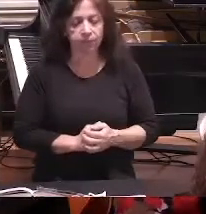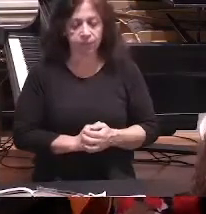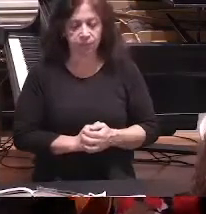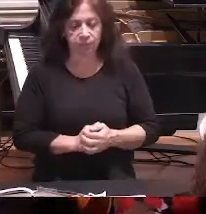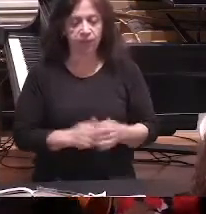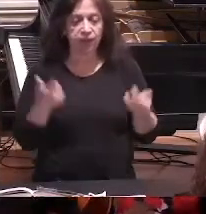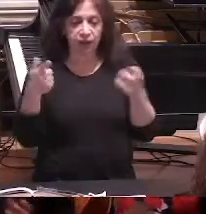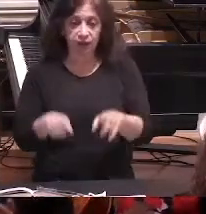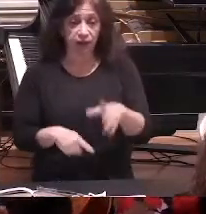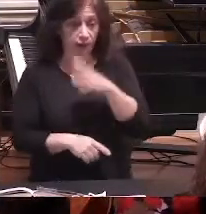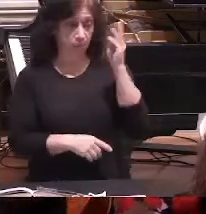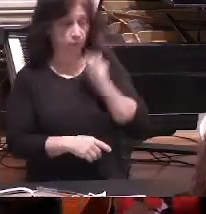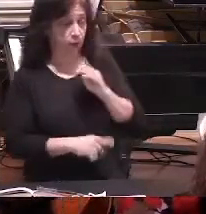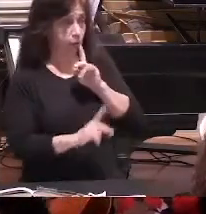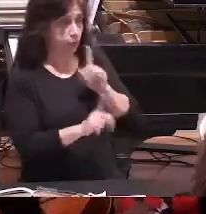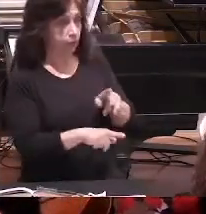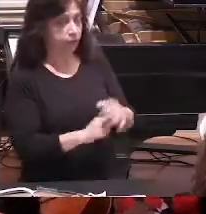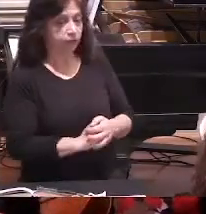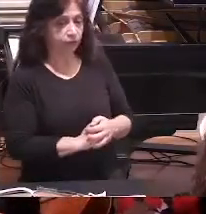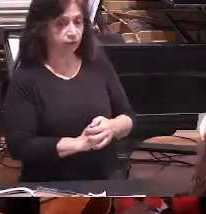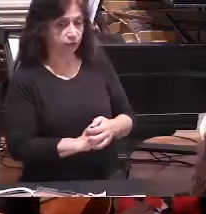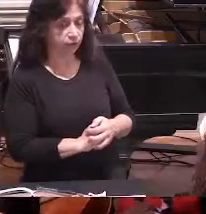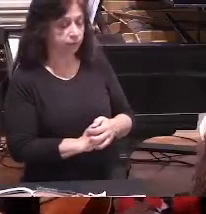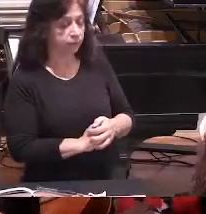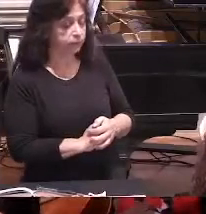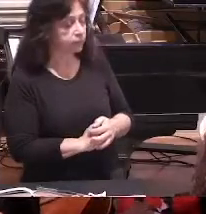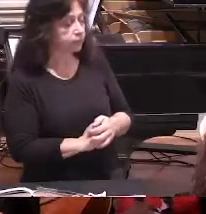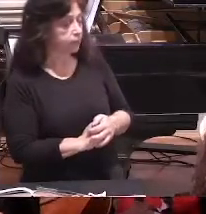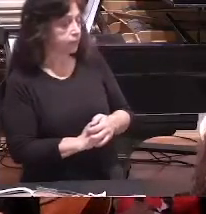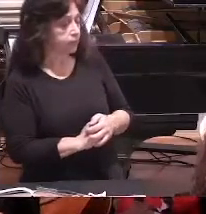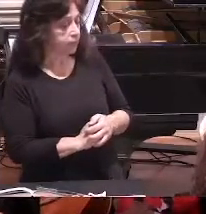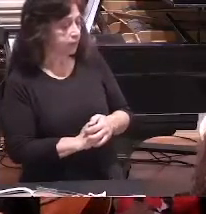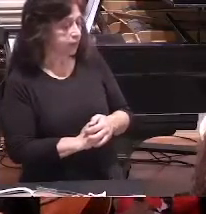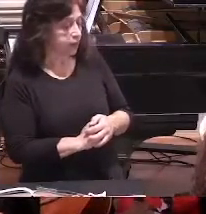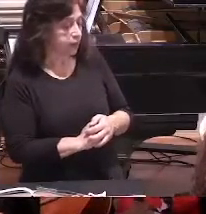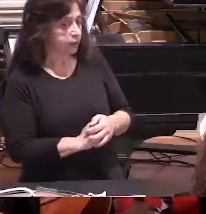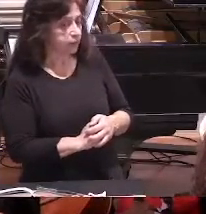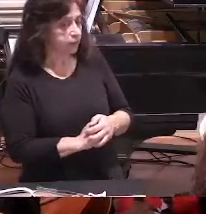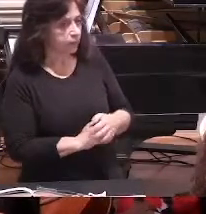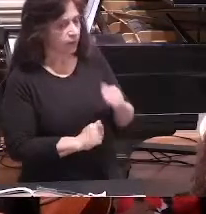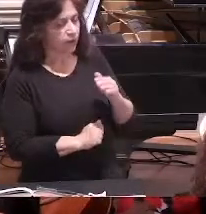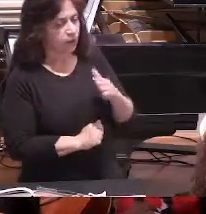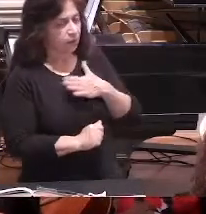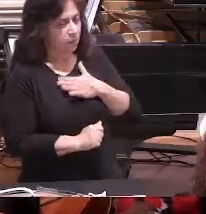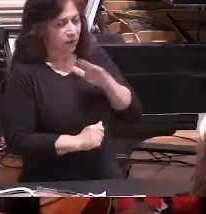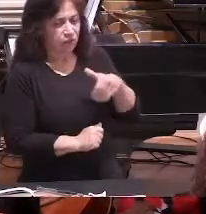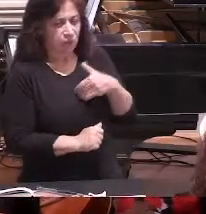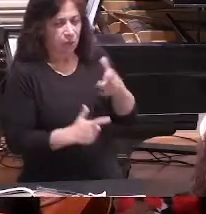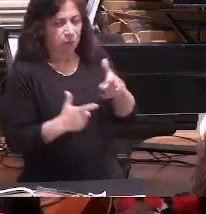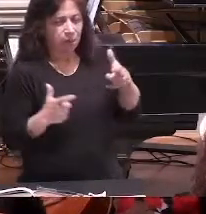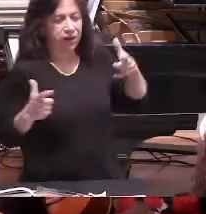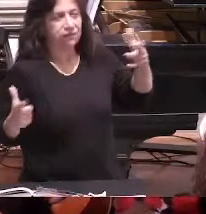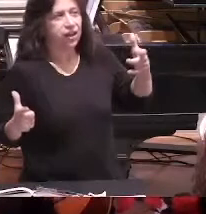And then Mary said to Elizabeth, "The soul magnifies the